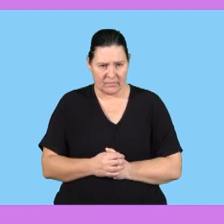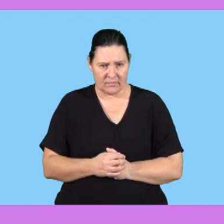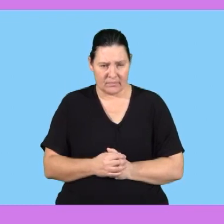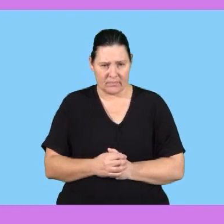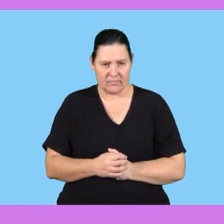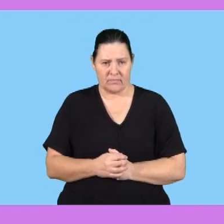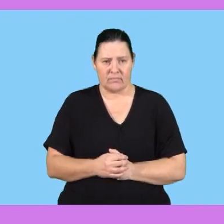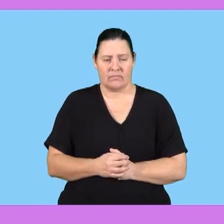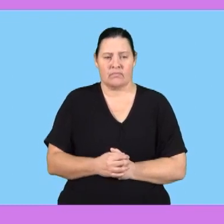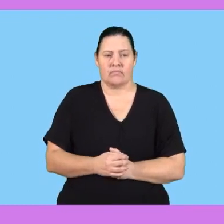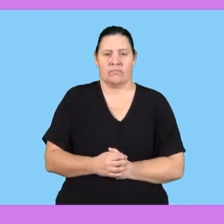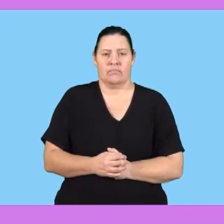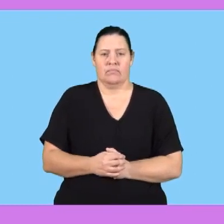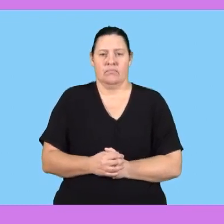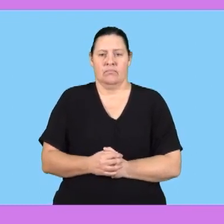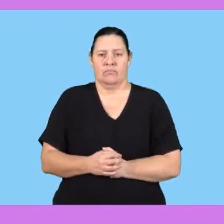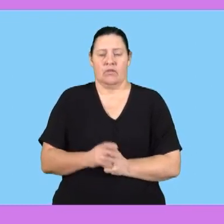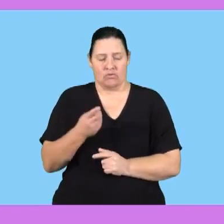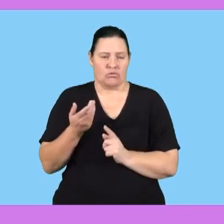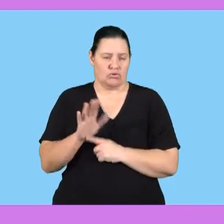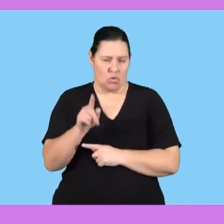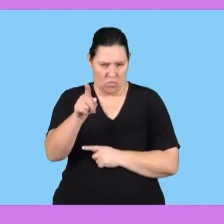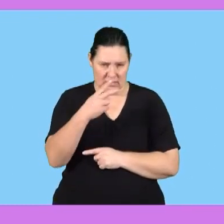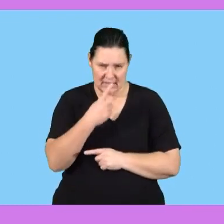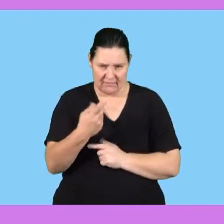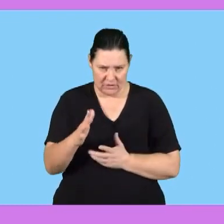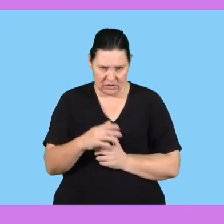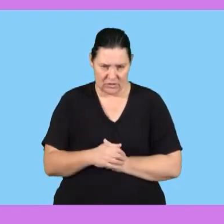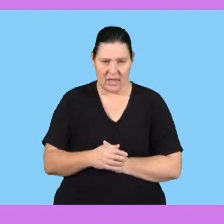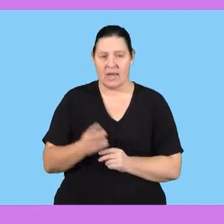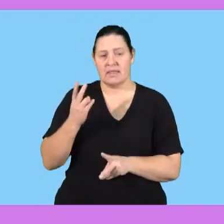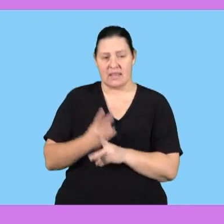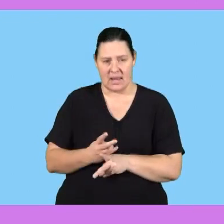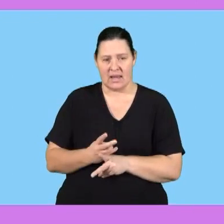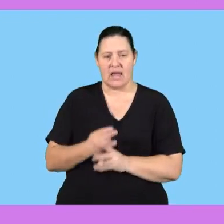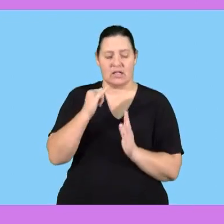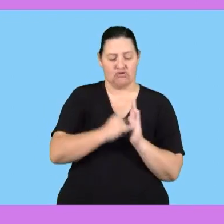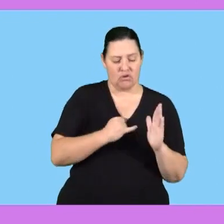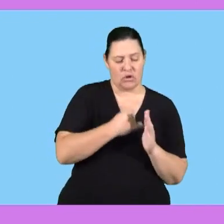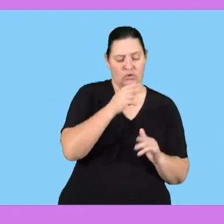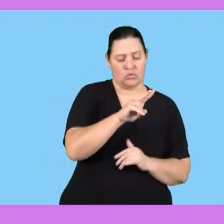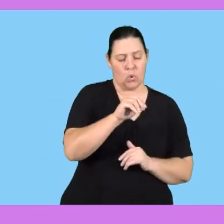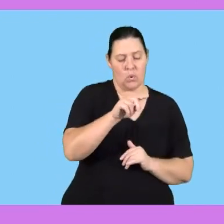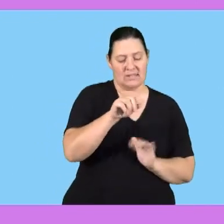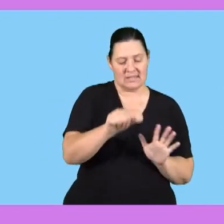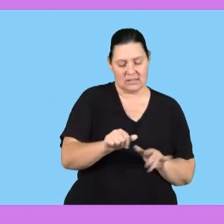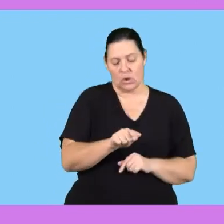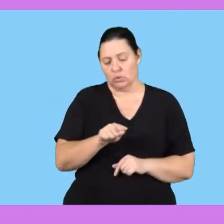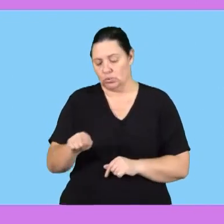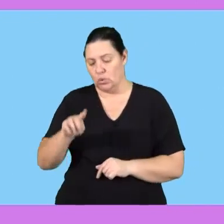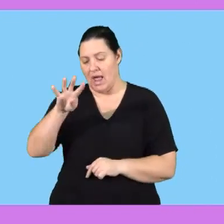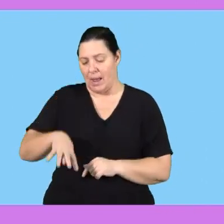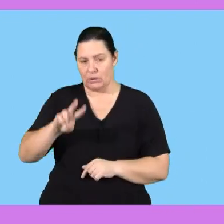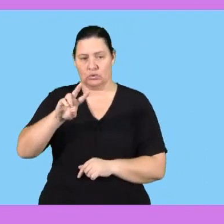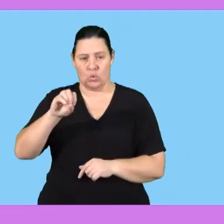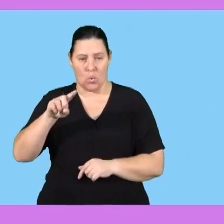increased? All right, so that increase as indicated just now. Then January 2016